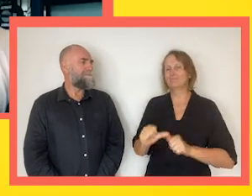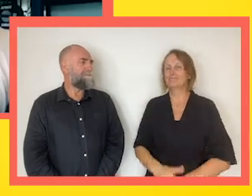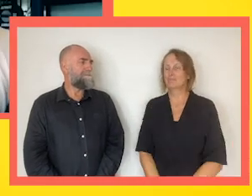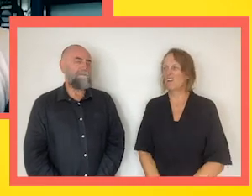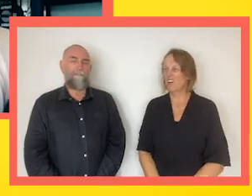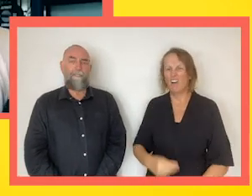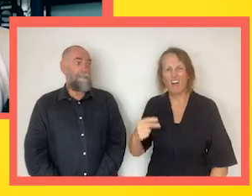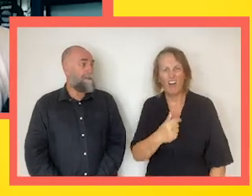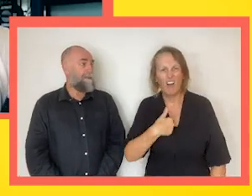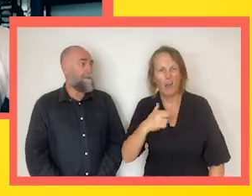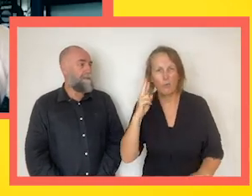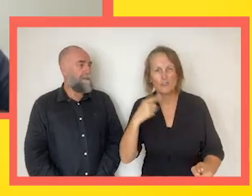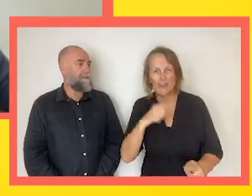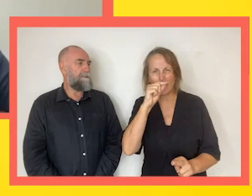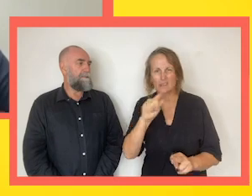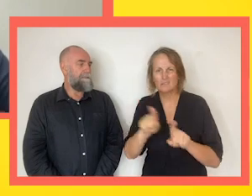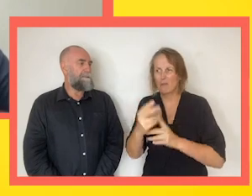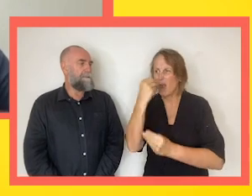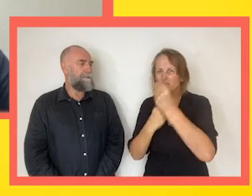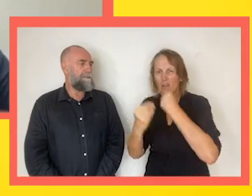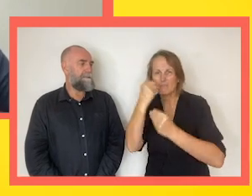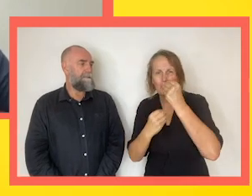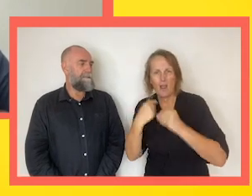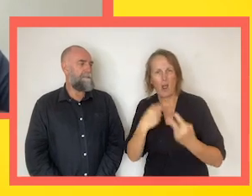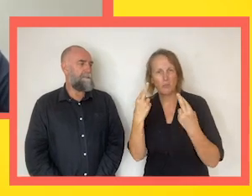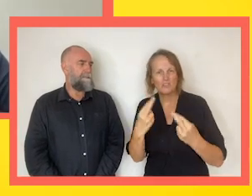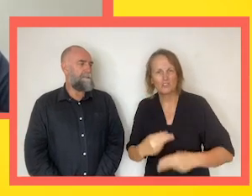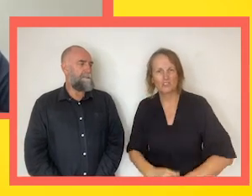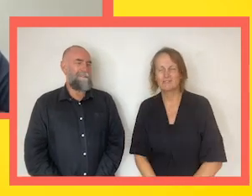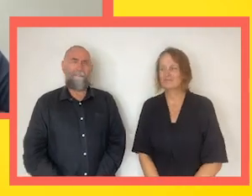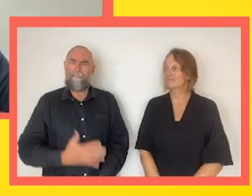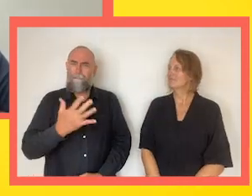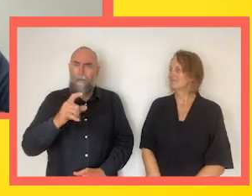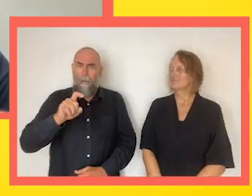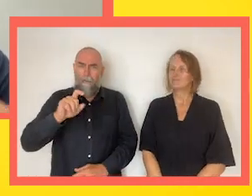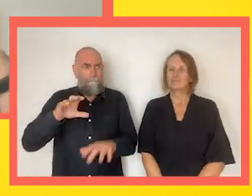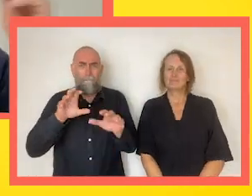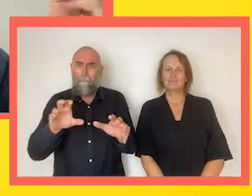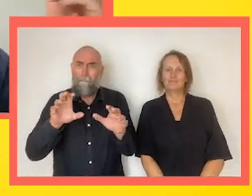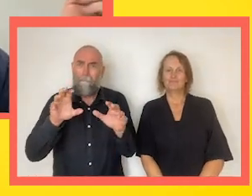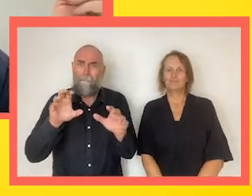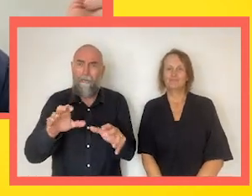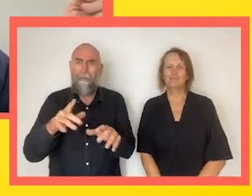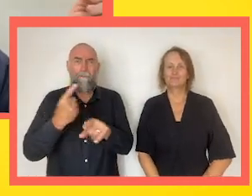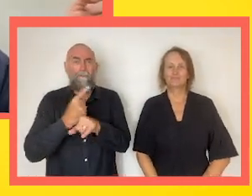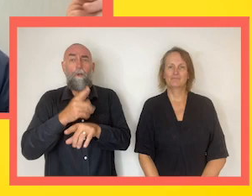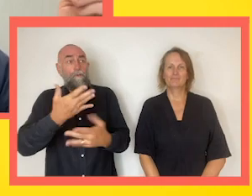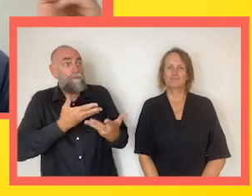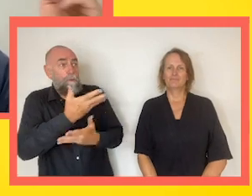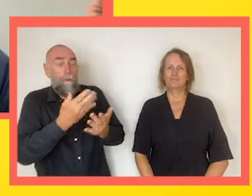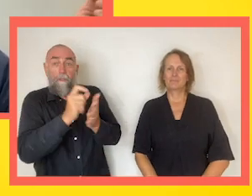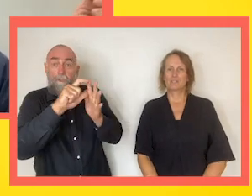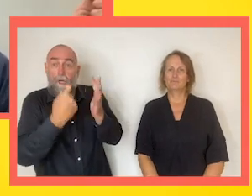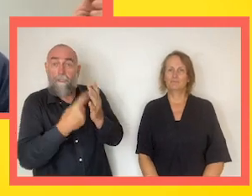do that, Kurt. How about you, mate? Eat as much as we possibly could. It's a really strange experience that whenever you run into a